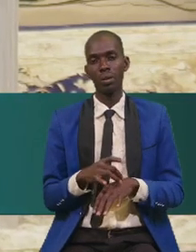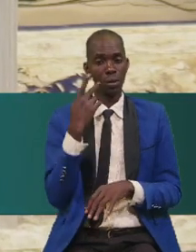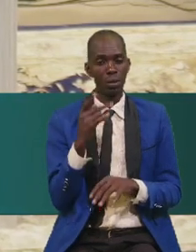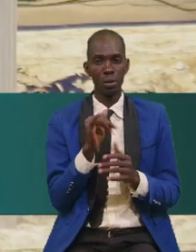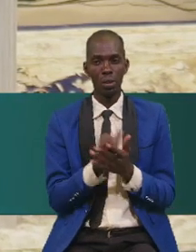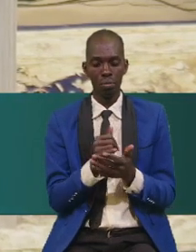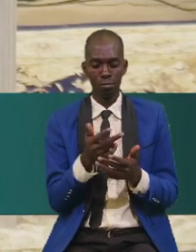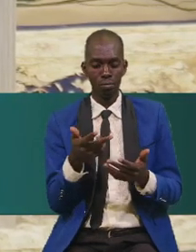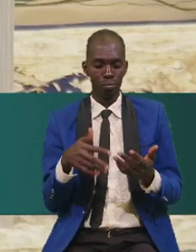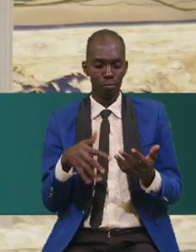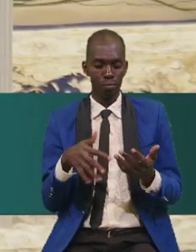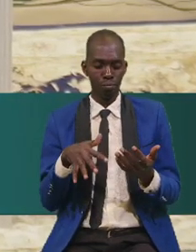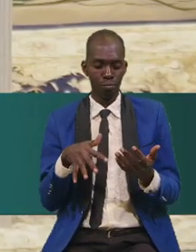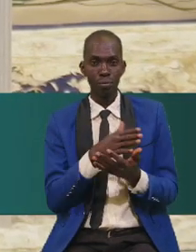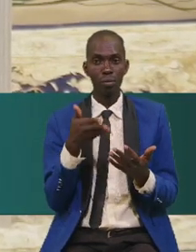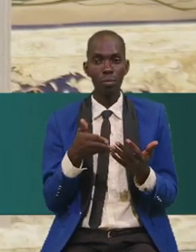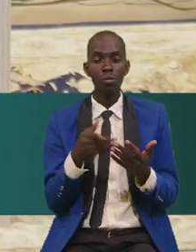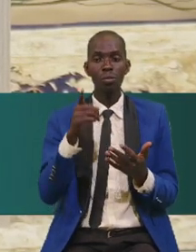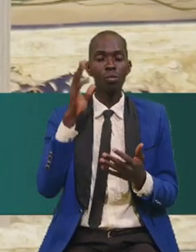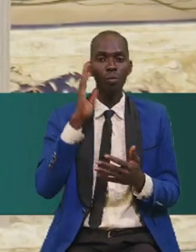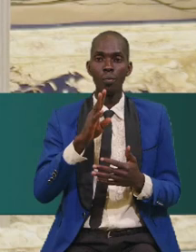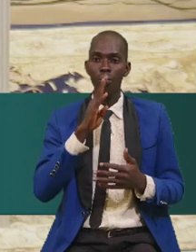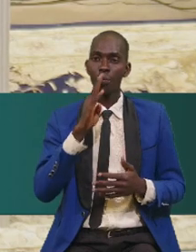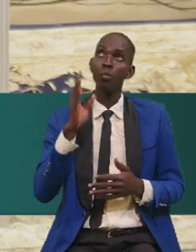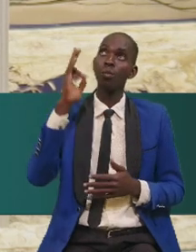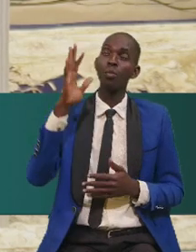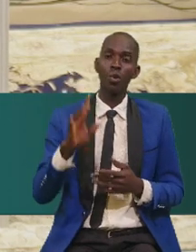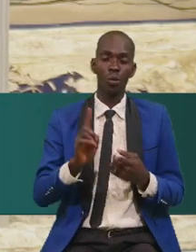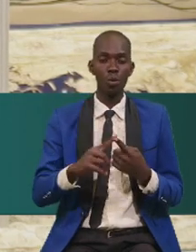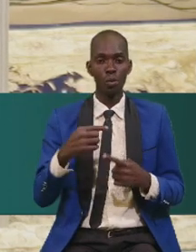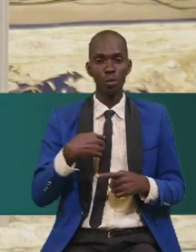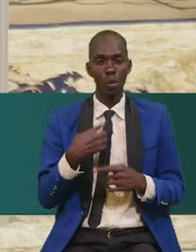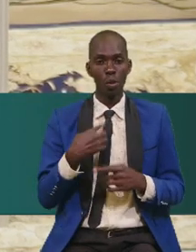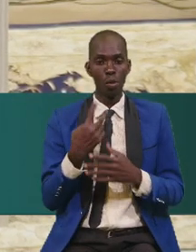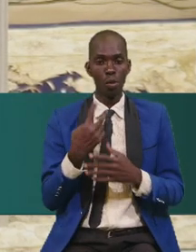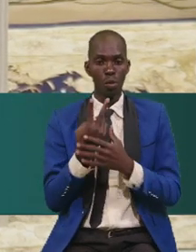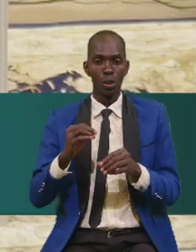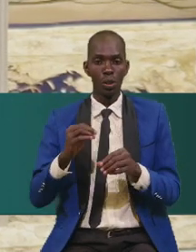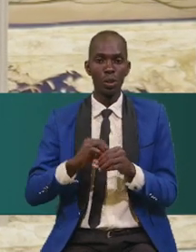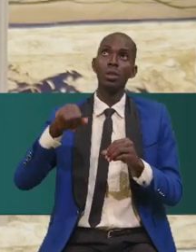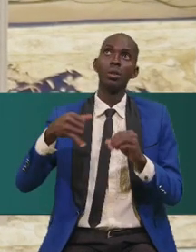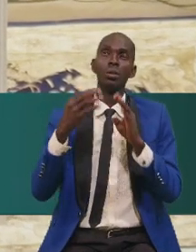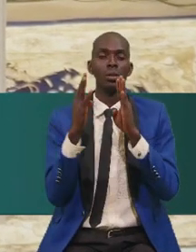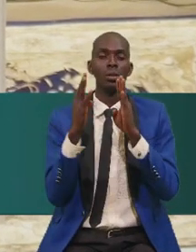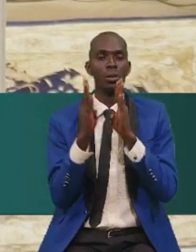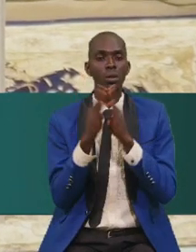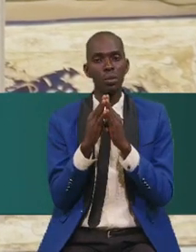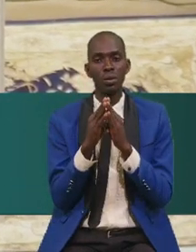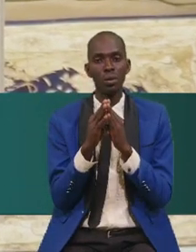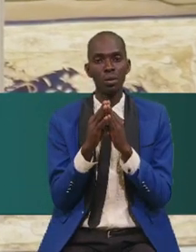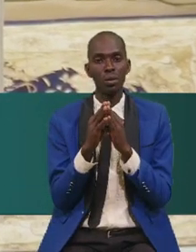Ye shall be witnesses unto me both in Jerusalem. That's why they were so fearful. They locked